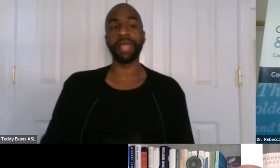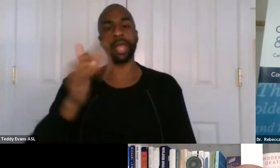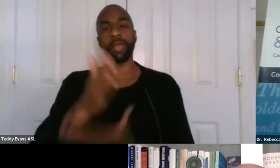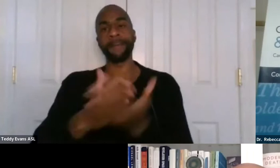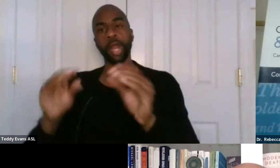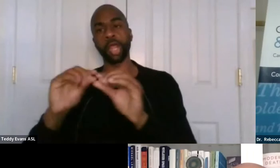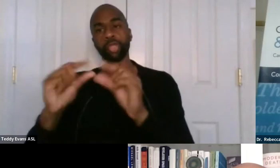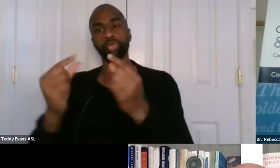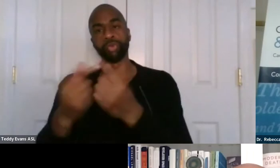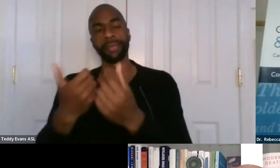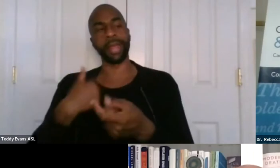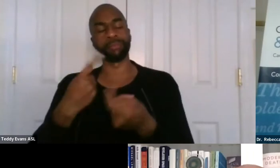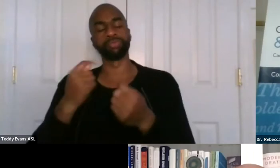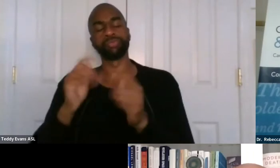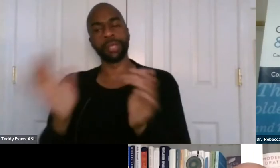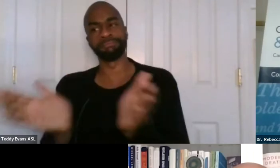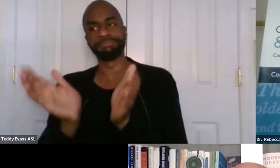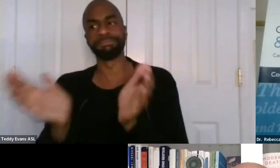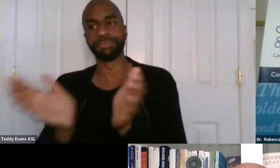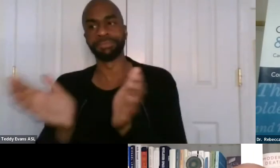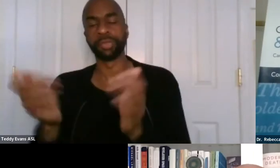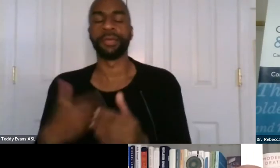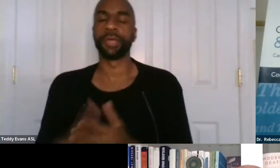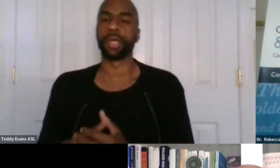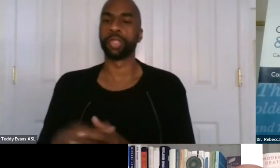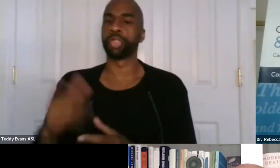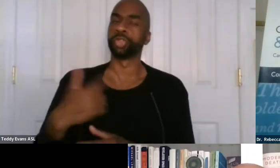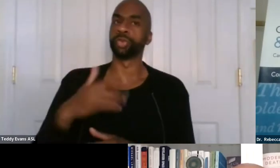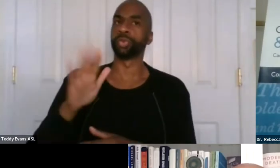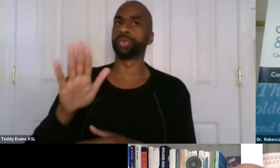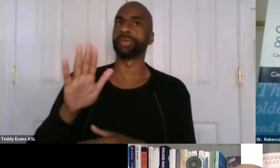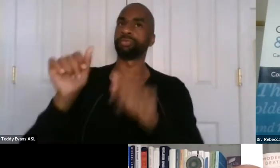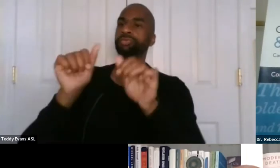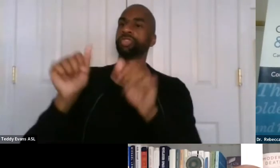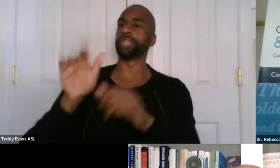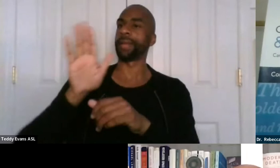well, to influence them and to shape their practice.